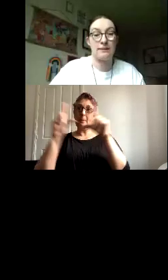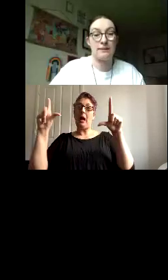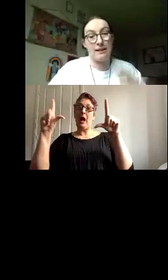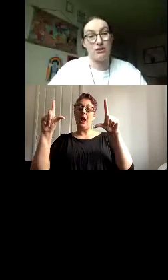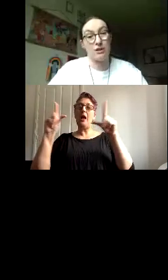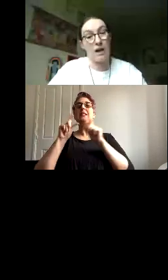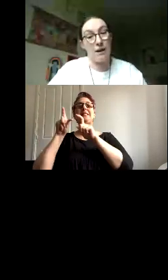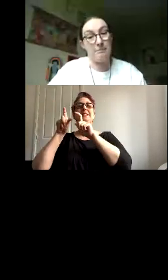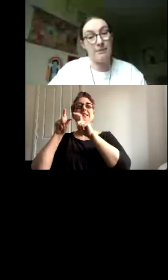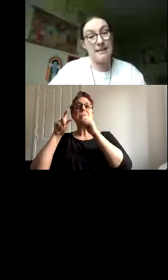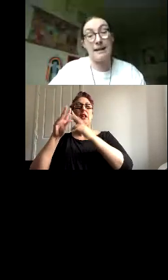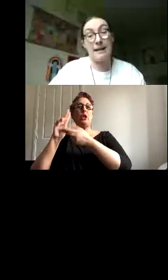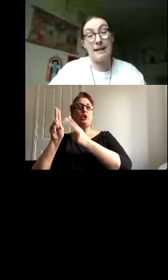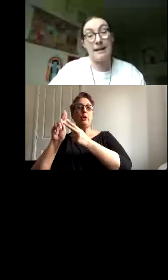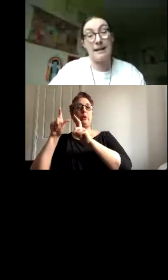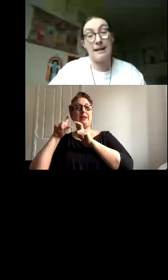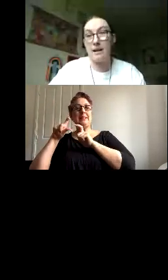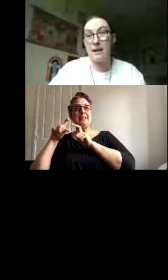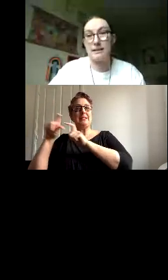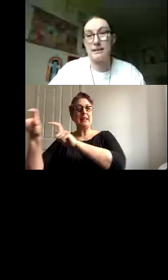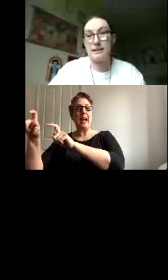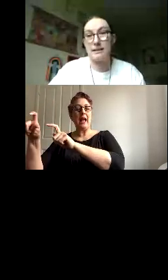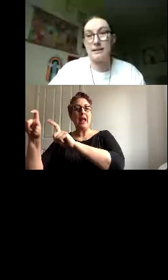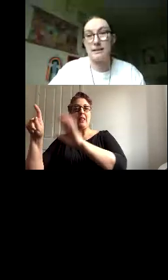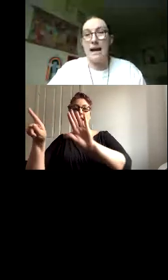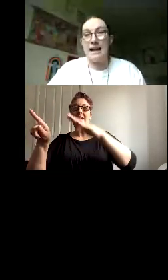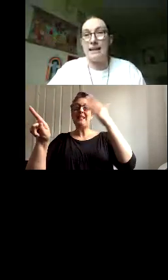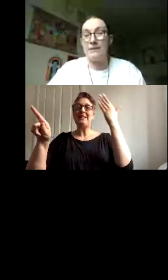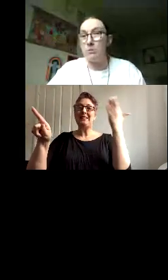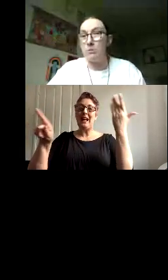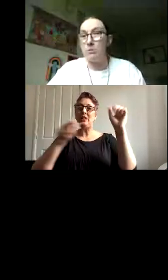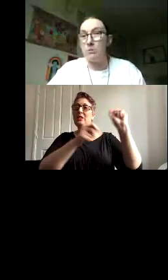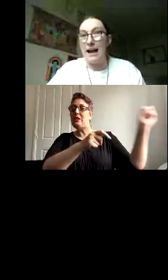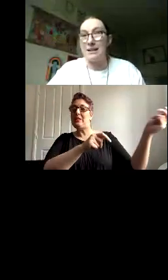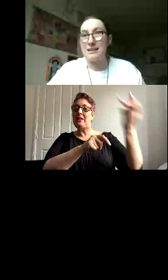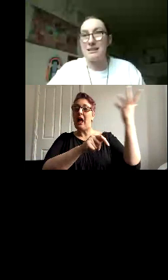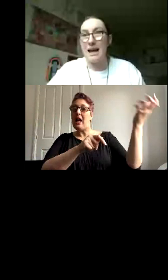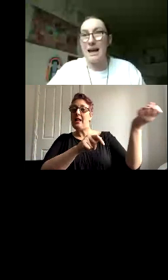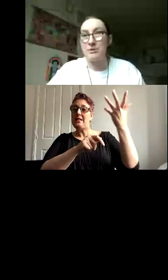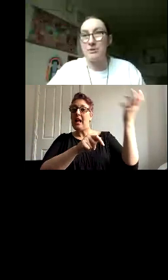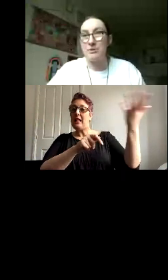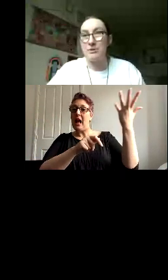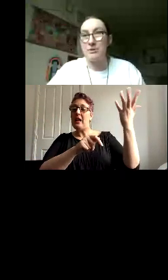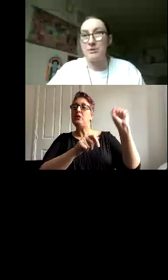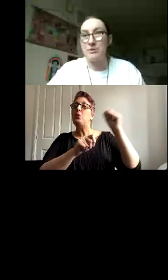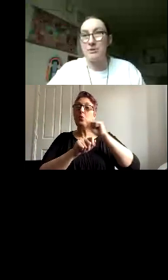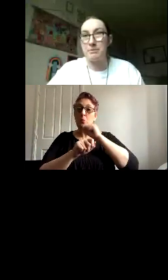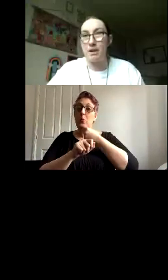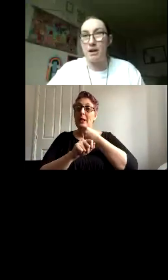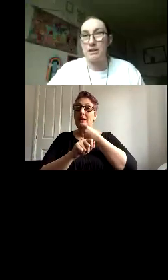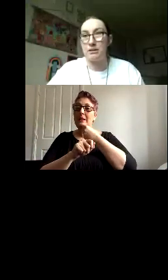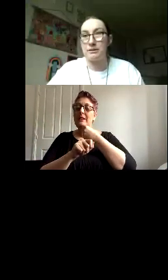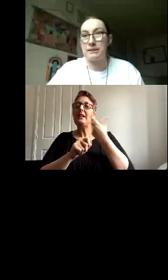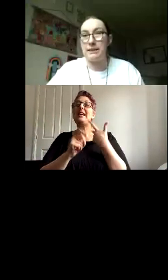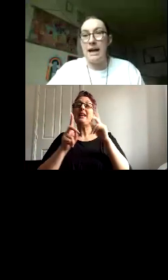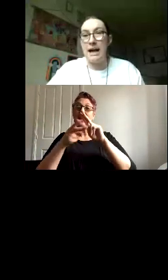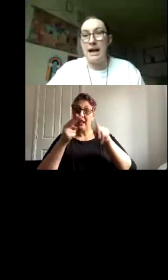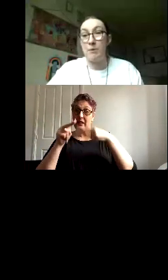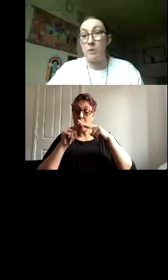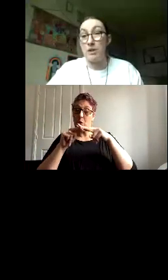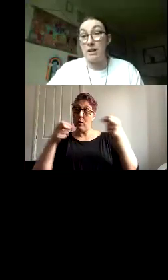presentation and should come next to the slides. And if you would like to access captions,